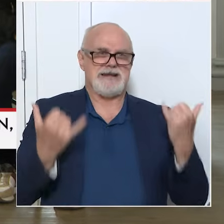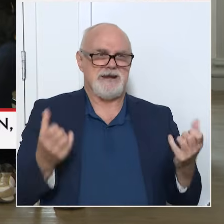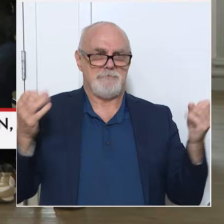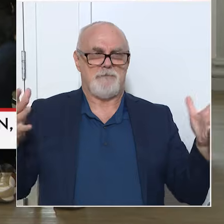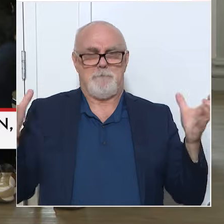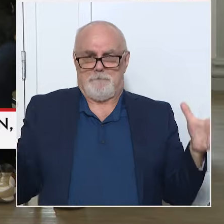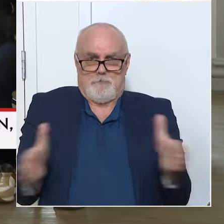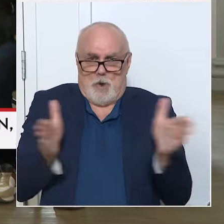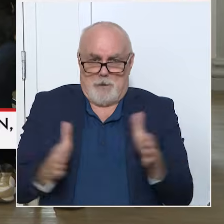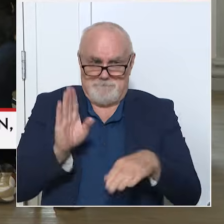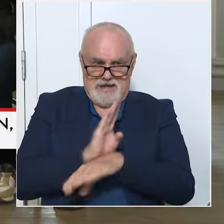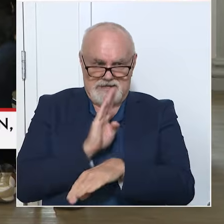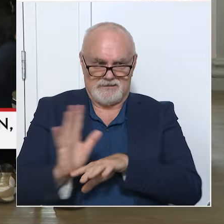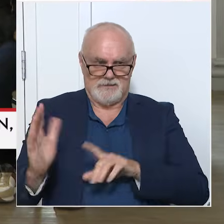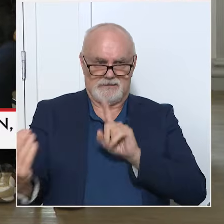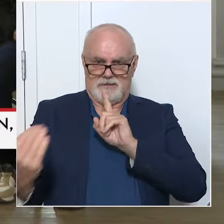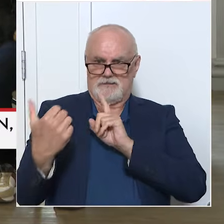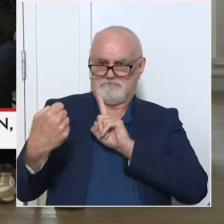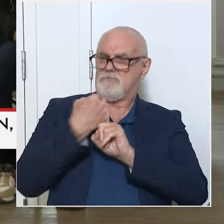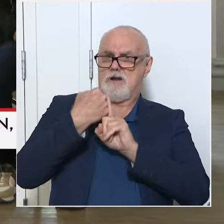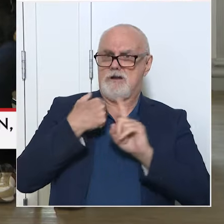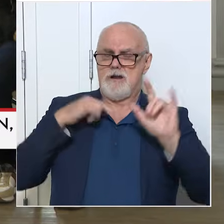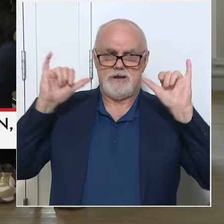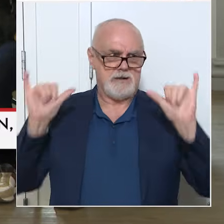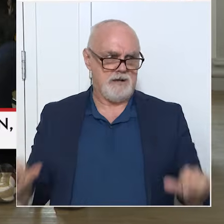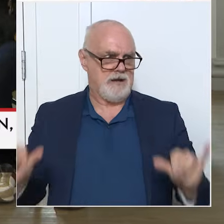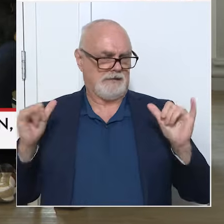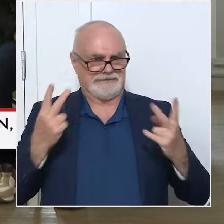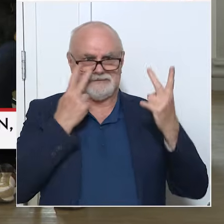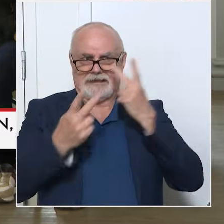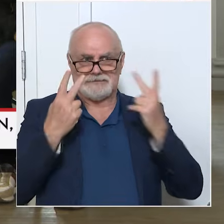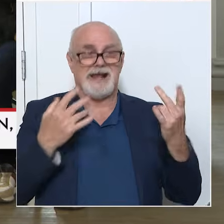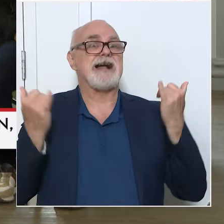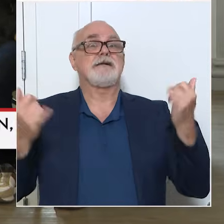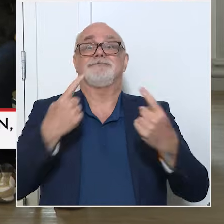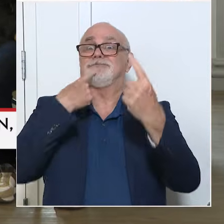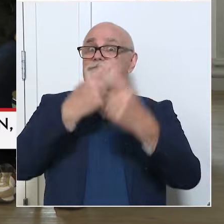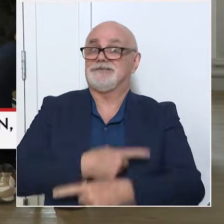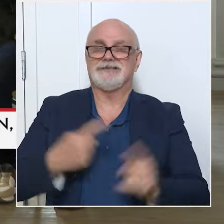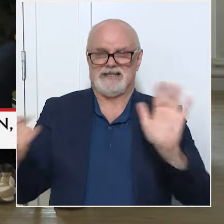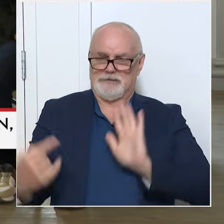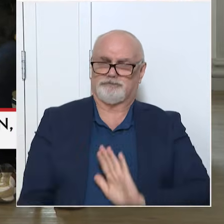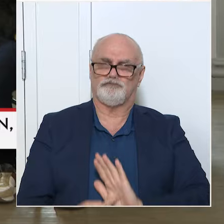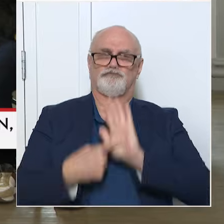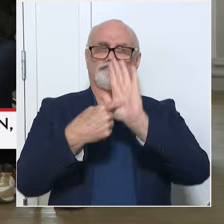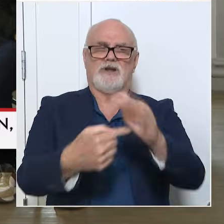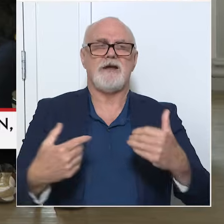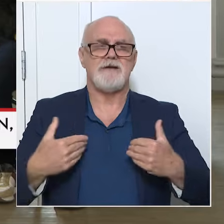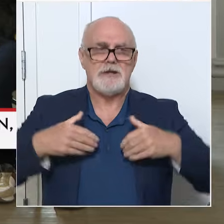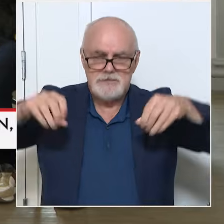alike. But what today's announcement shows is that we are also seizing opportunities